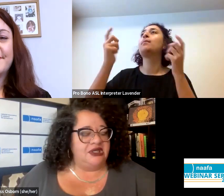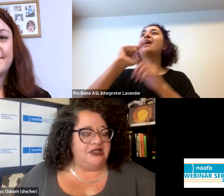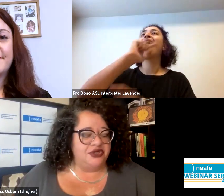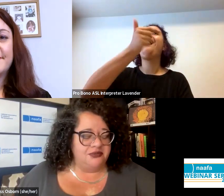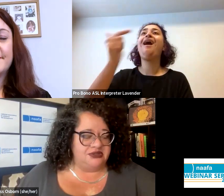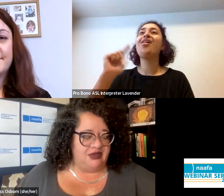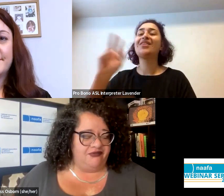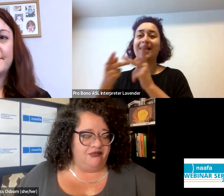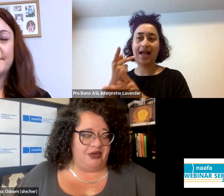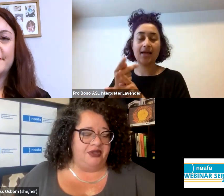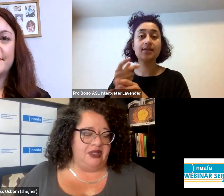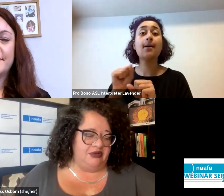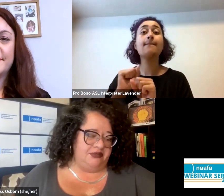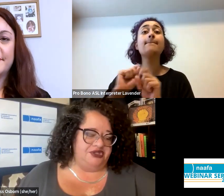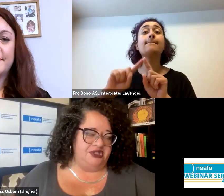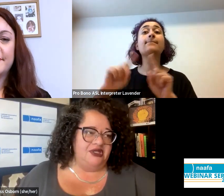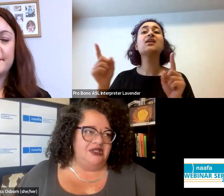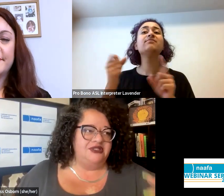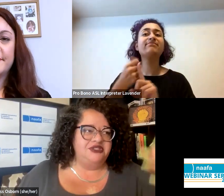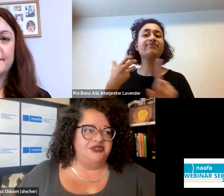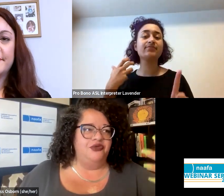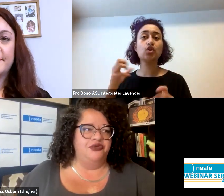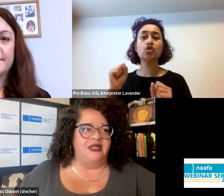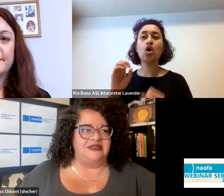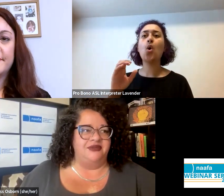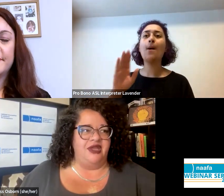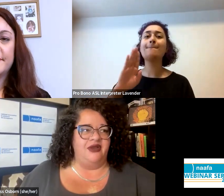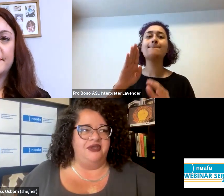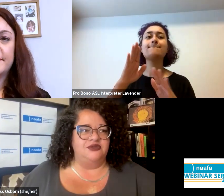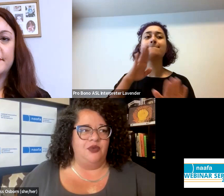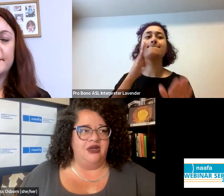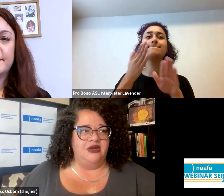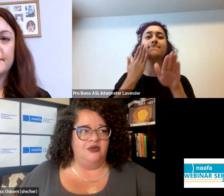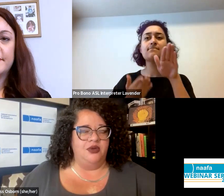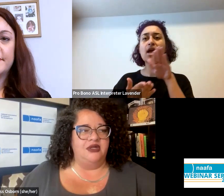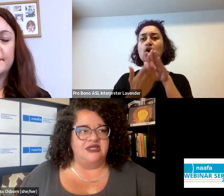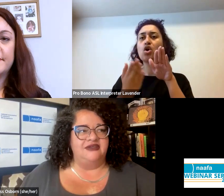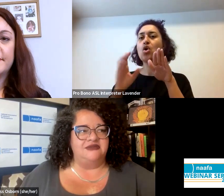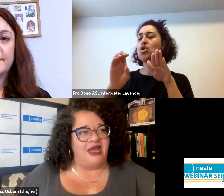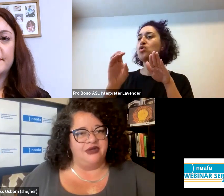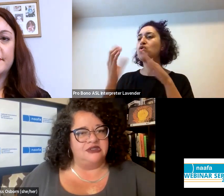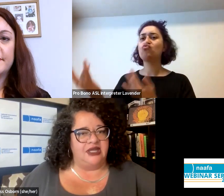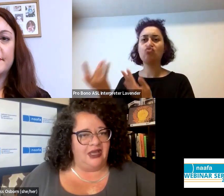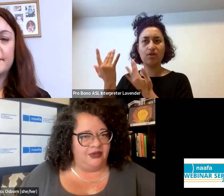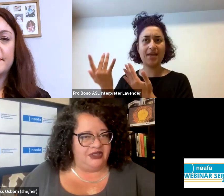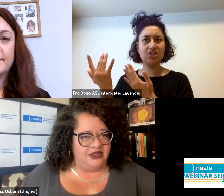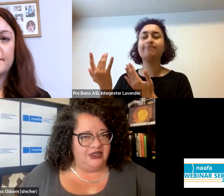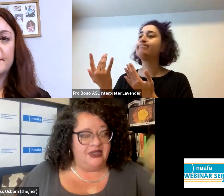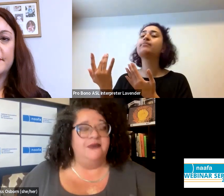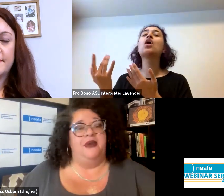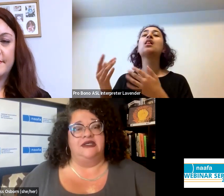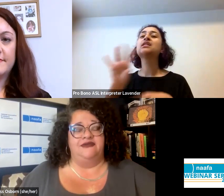So Adrienne, in terms of burial and cremation, let's just go through like some of the areas where size matters and how